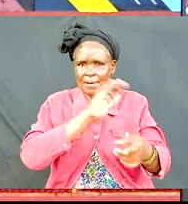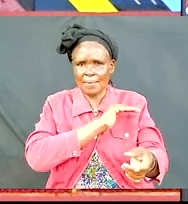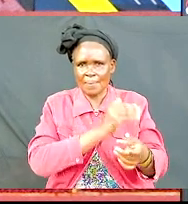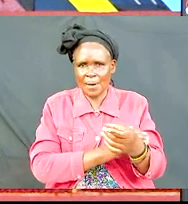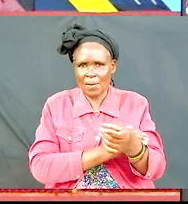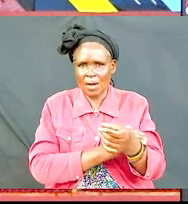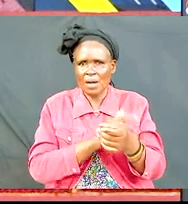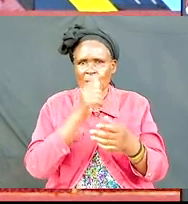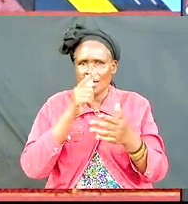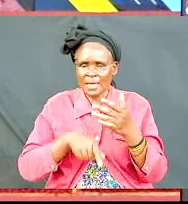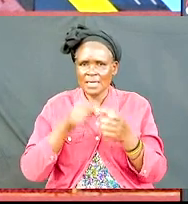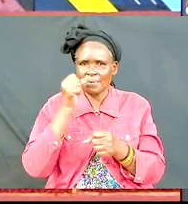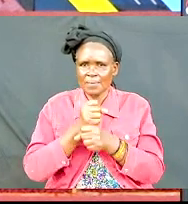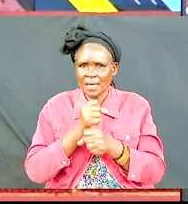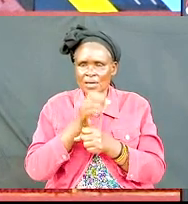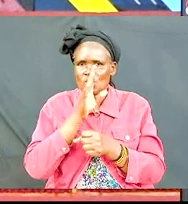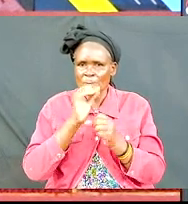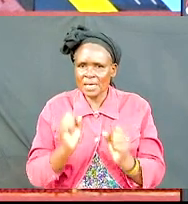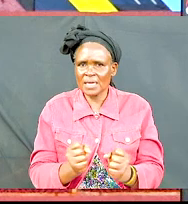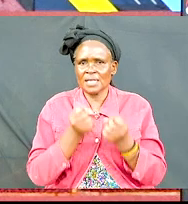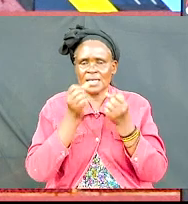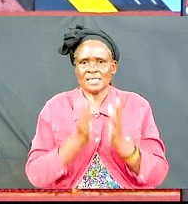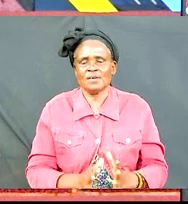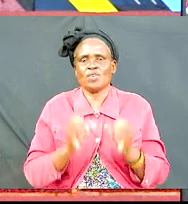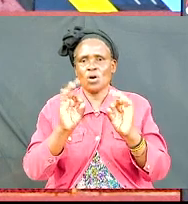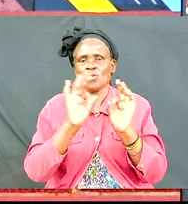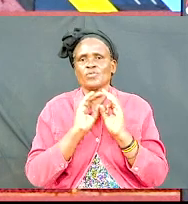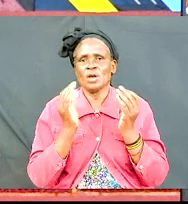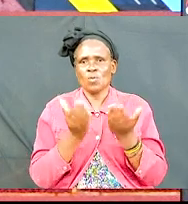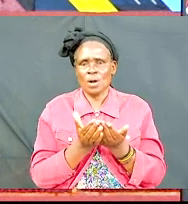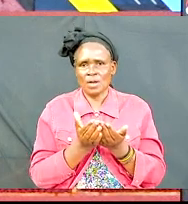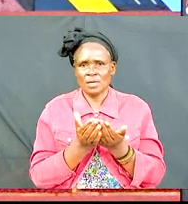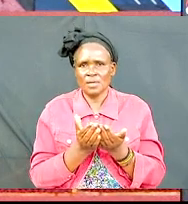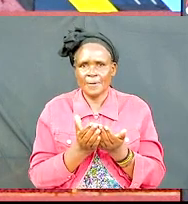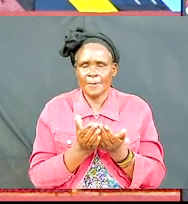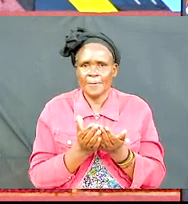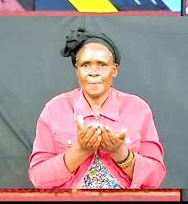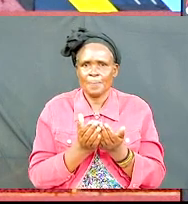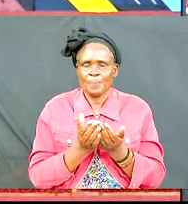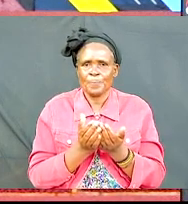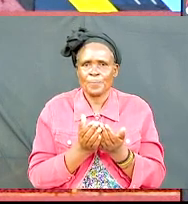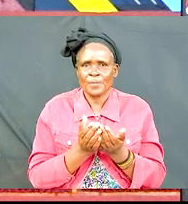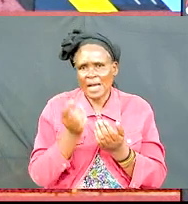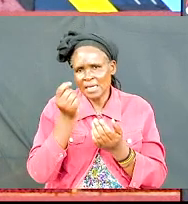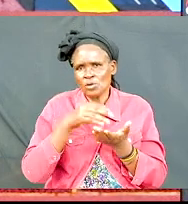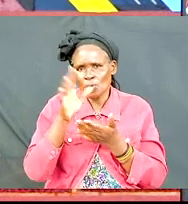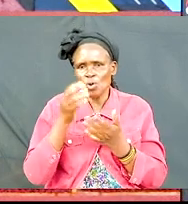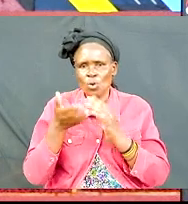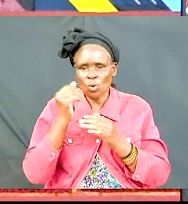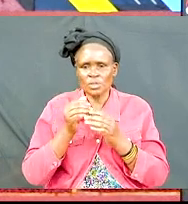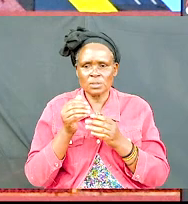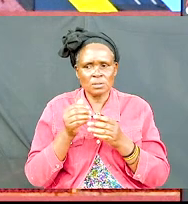makes him to be the savior of the world. A little boy was traveling